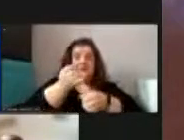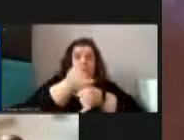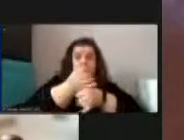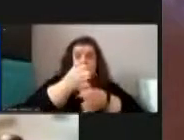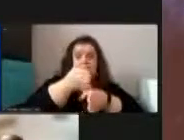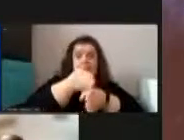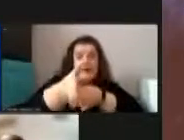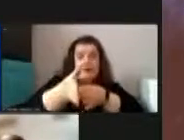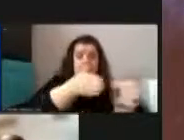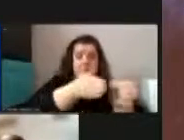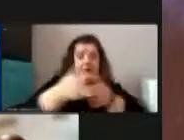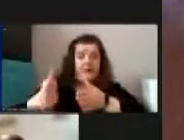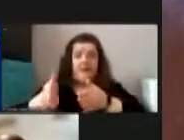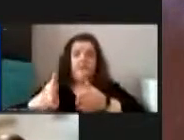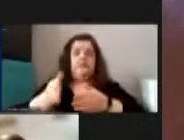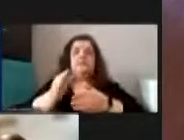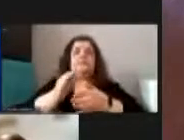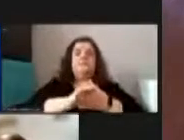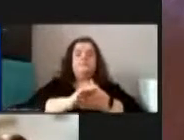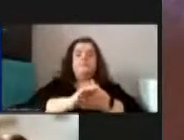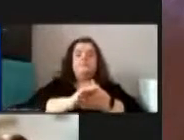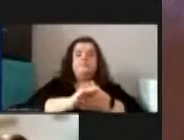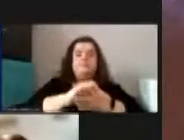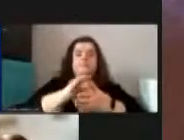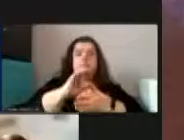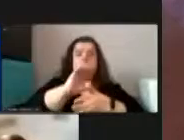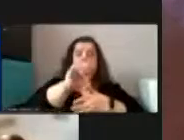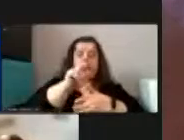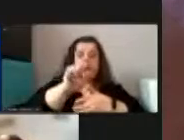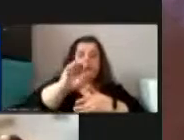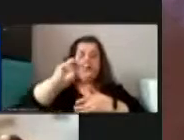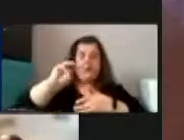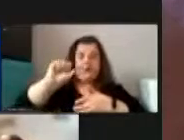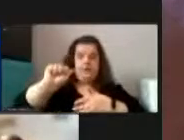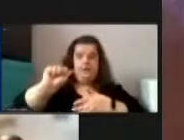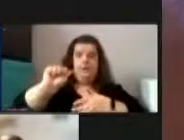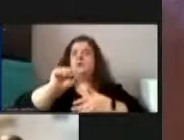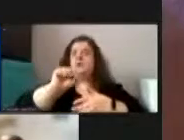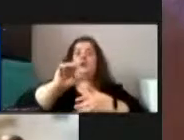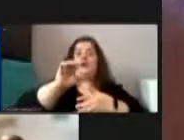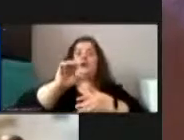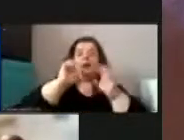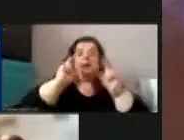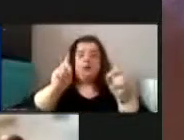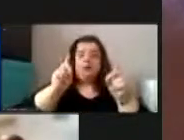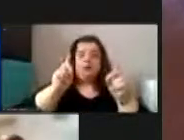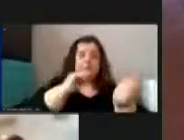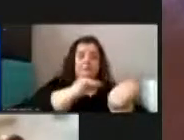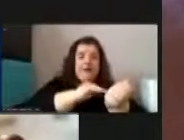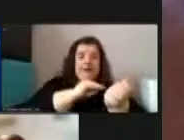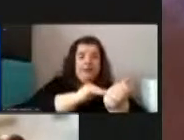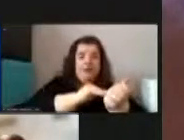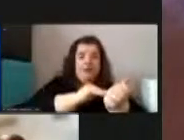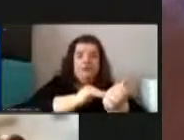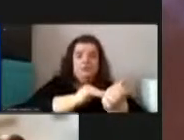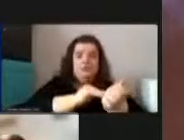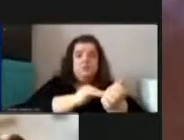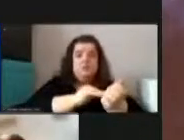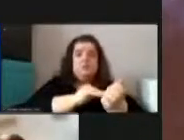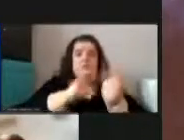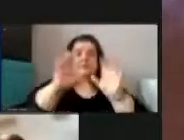2021, on property zoned EMI, Educational Medical Institution District, 11th Ward, 9th Council